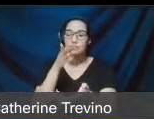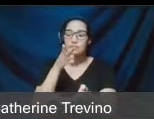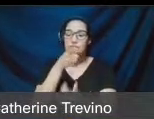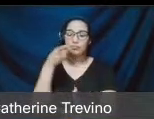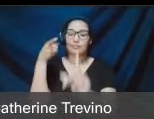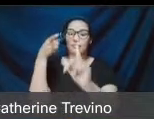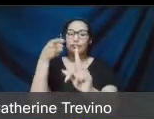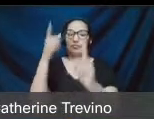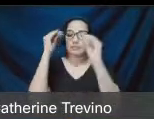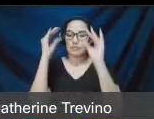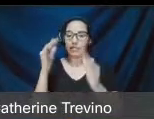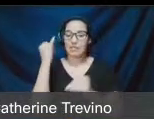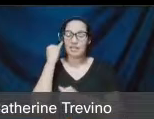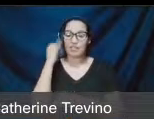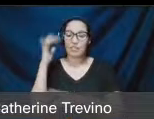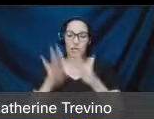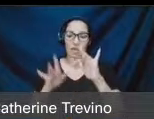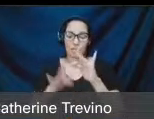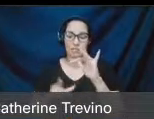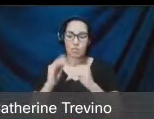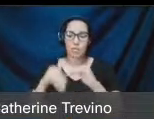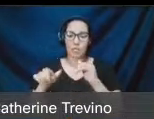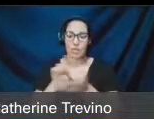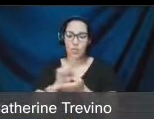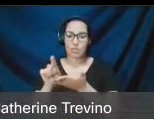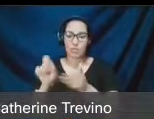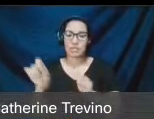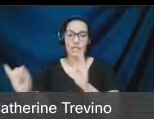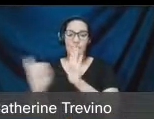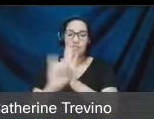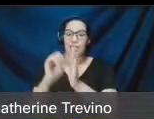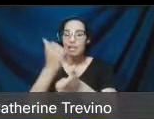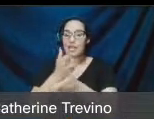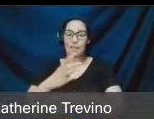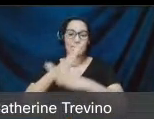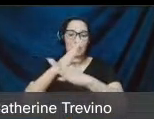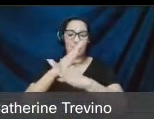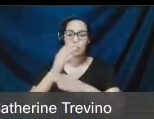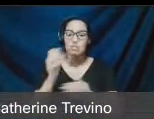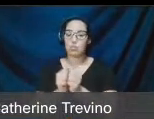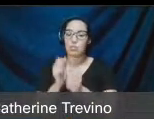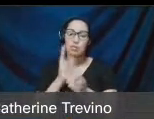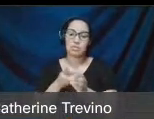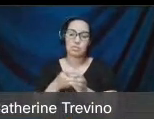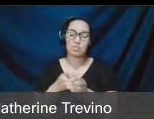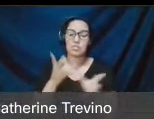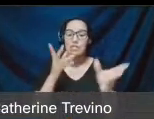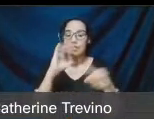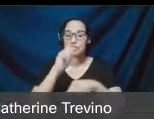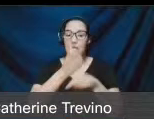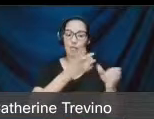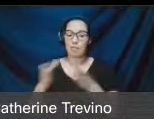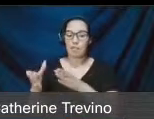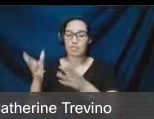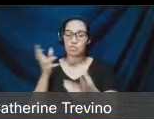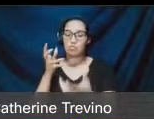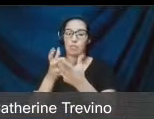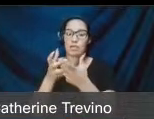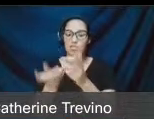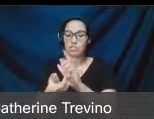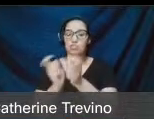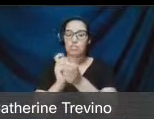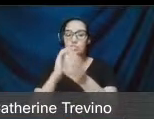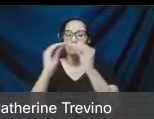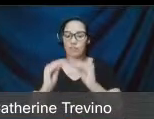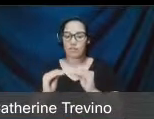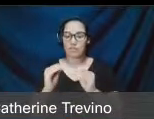the instructional days for that week so that they can identify any barriers to participation and create a plan to address those barriers. Next